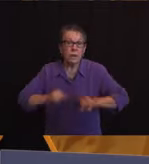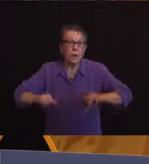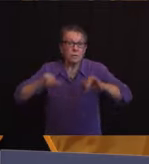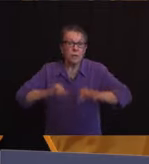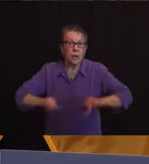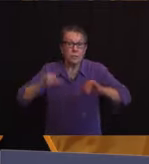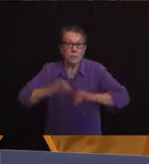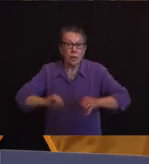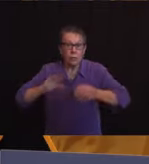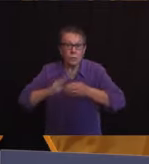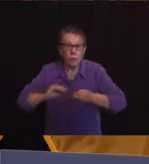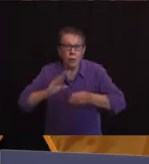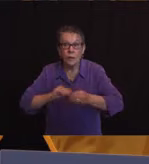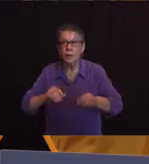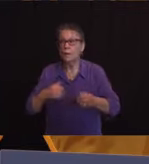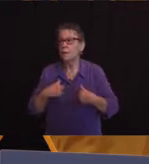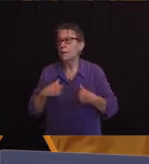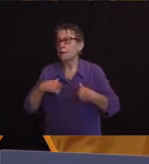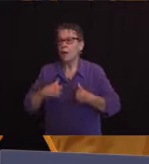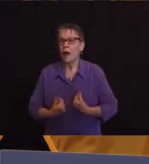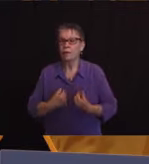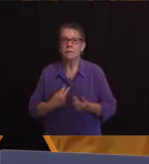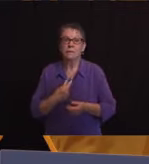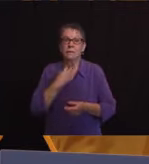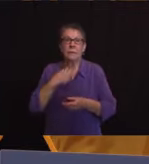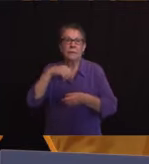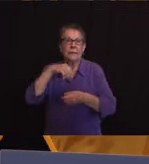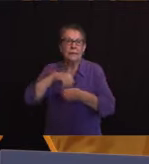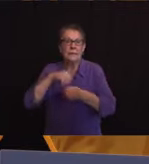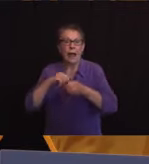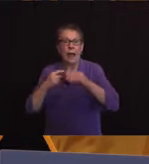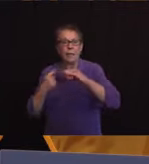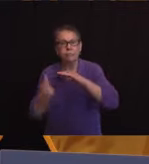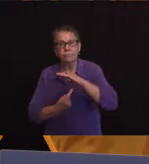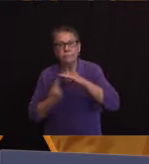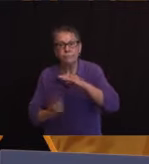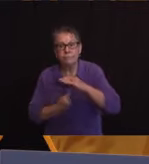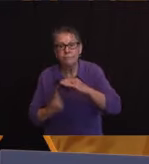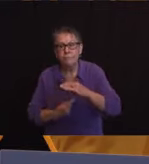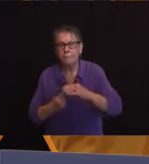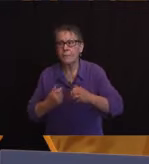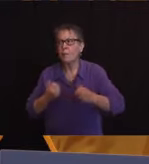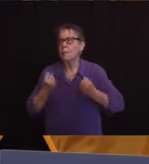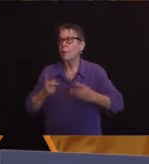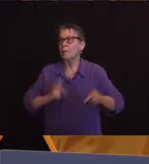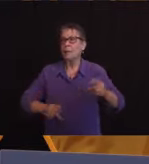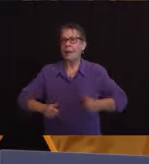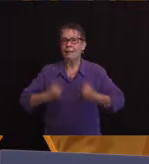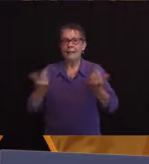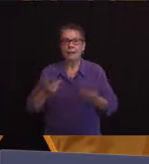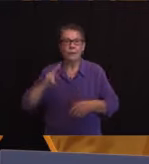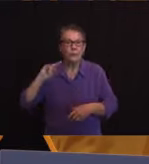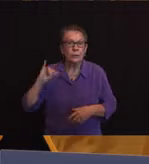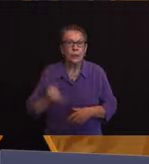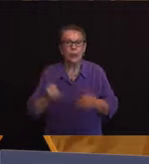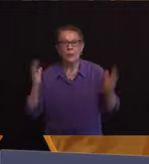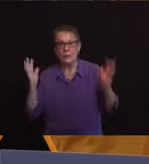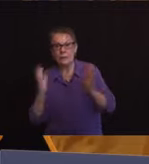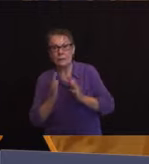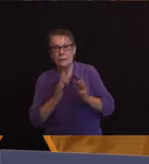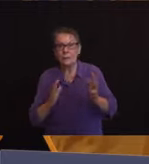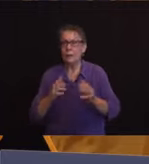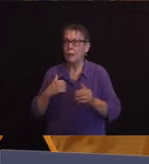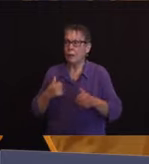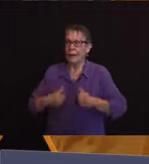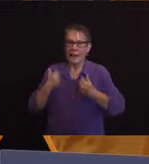York City right across the river. And yes, I do think the variants are playing a role as well. We are looking to increase the total amount of